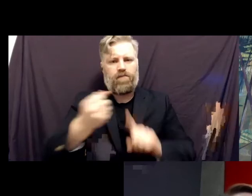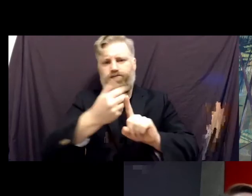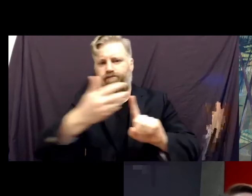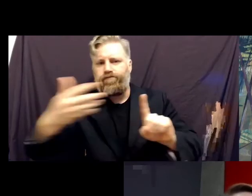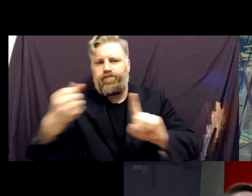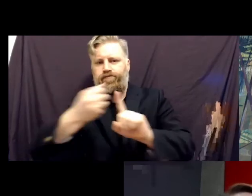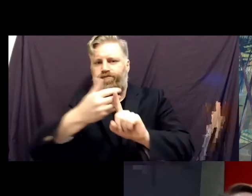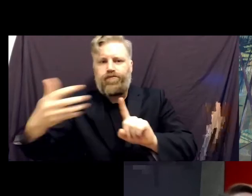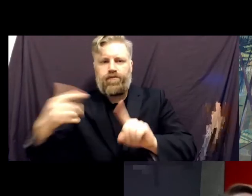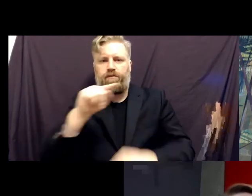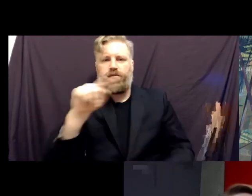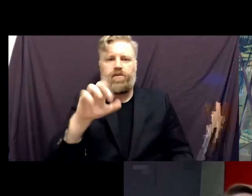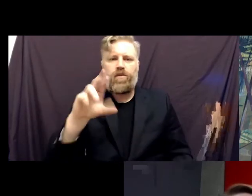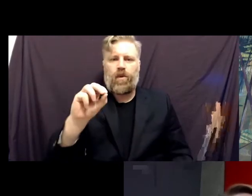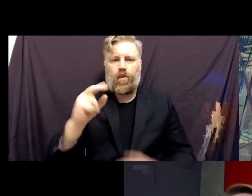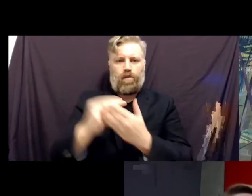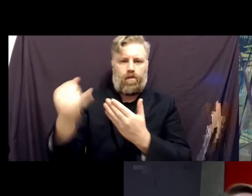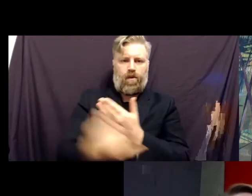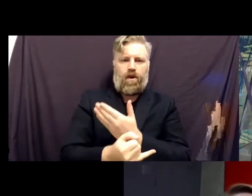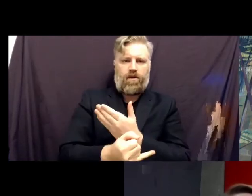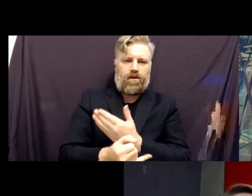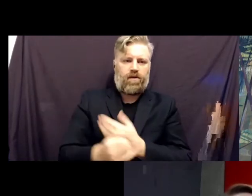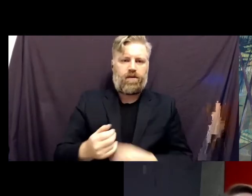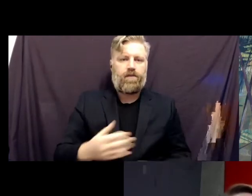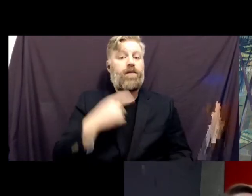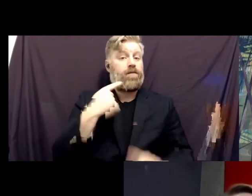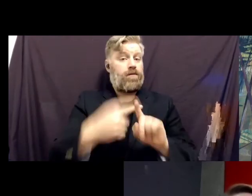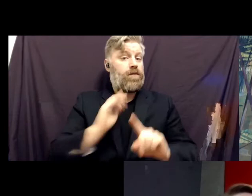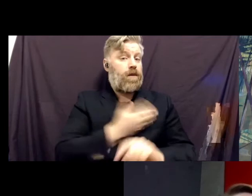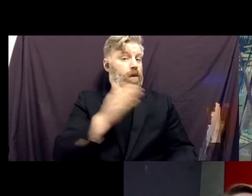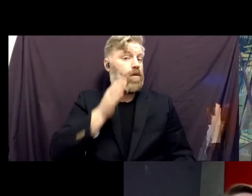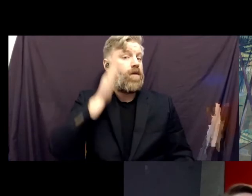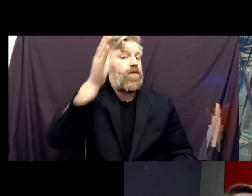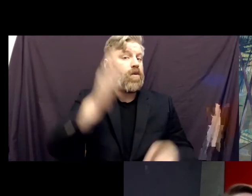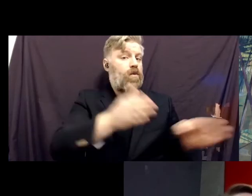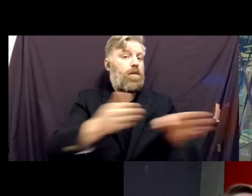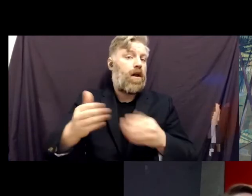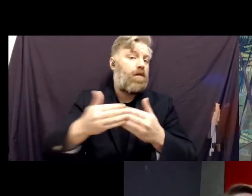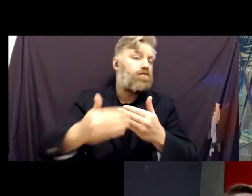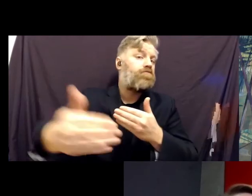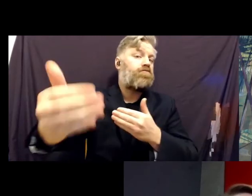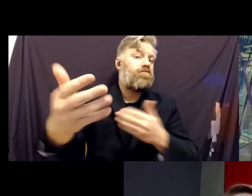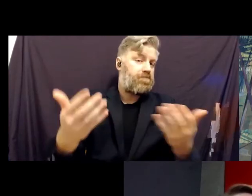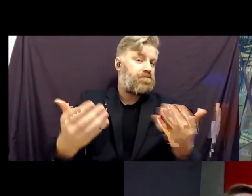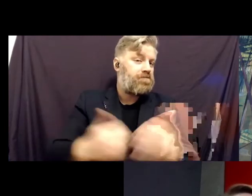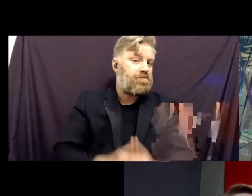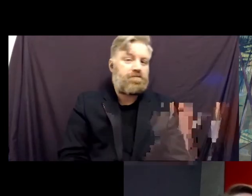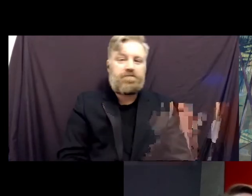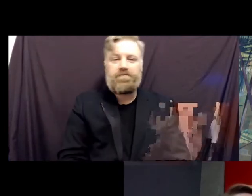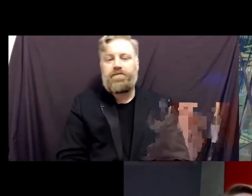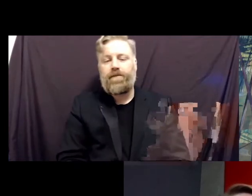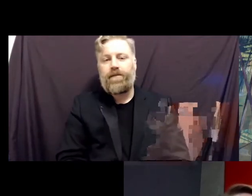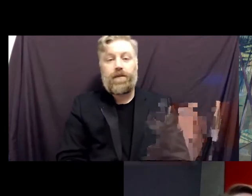about the Zero Project and future plans that lie ahead of us. In